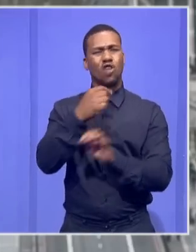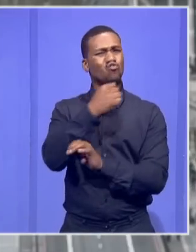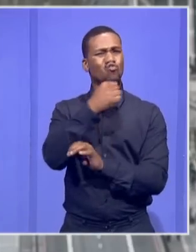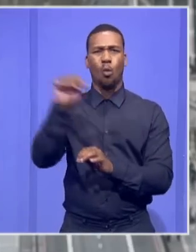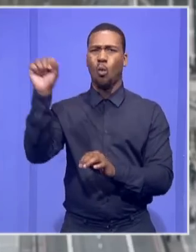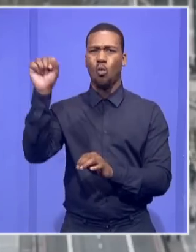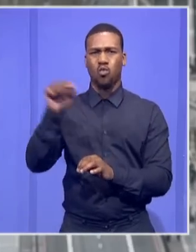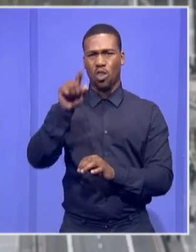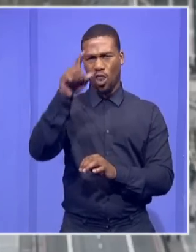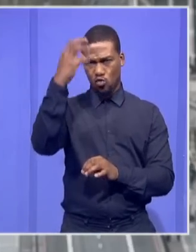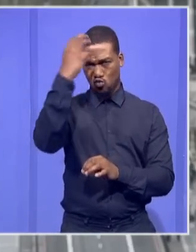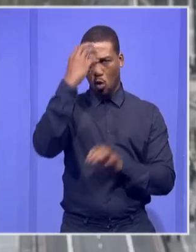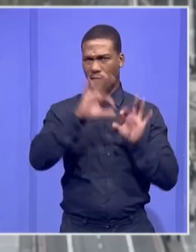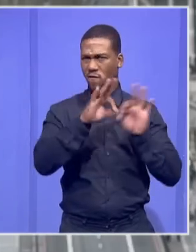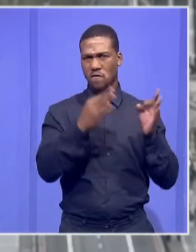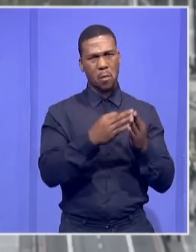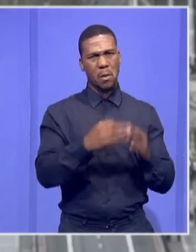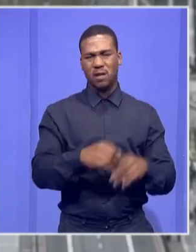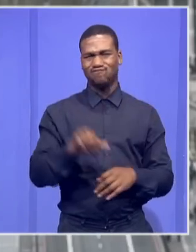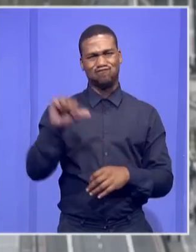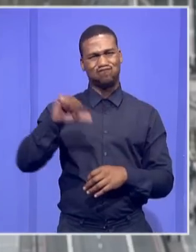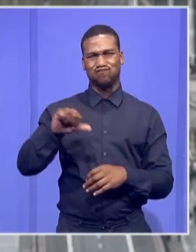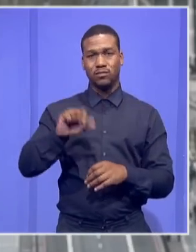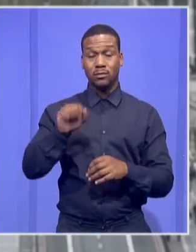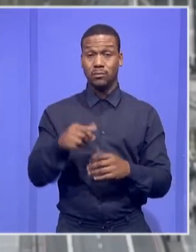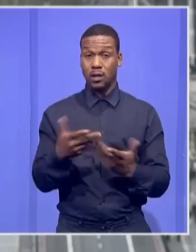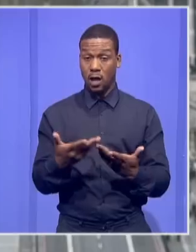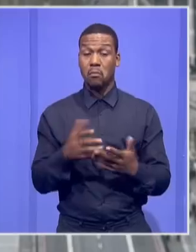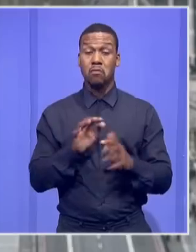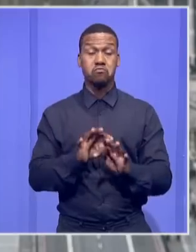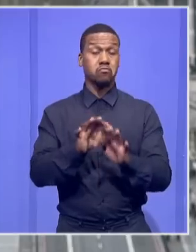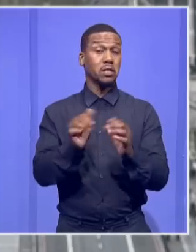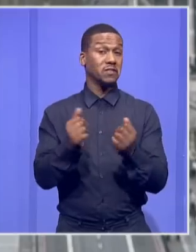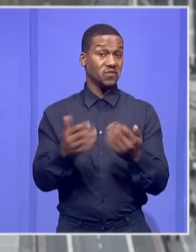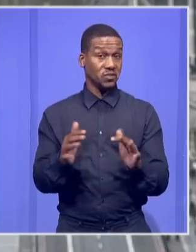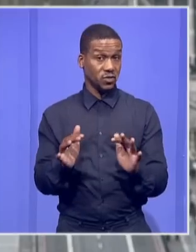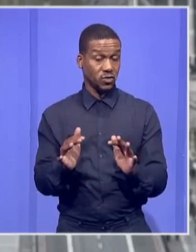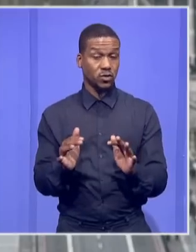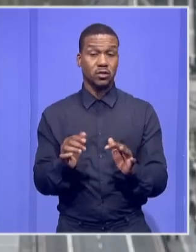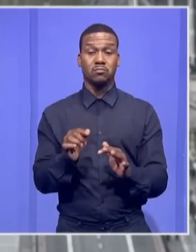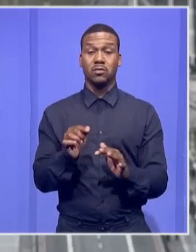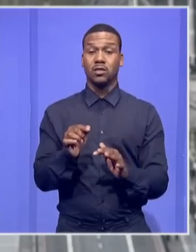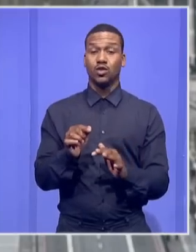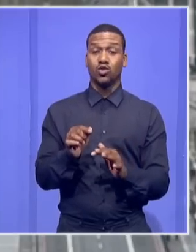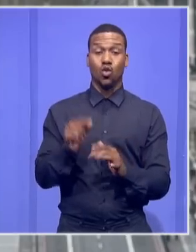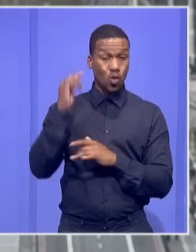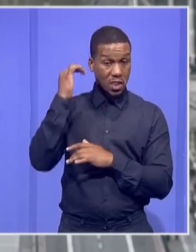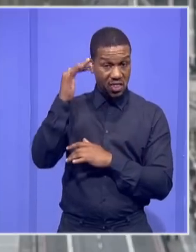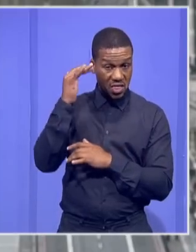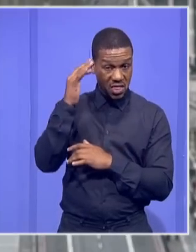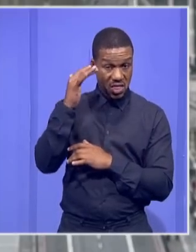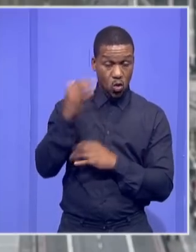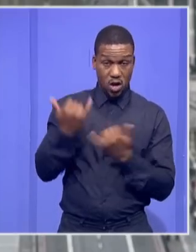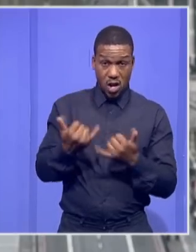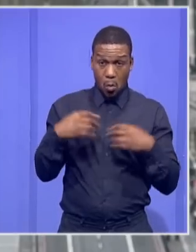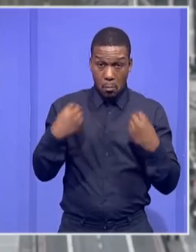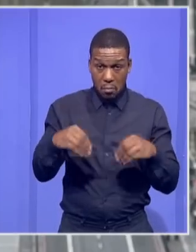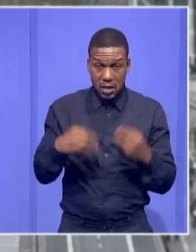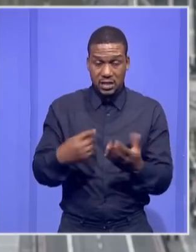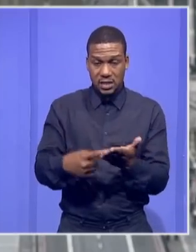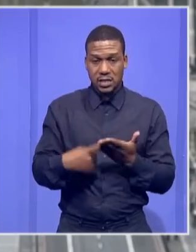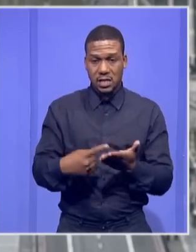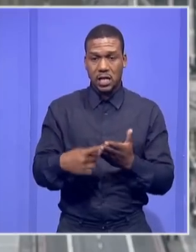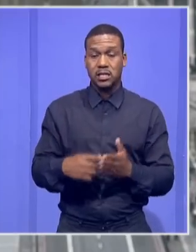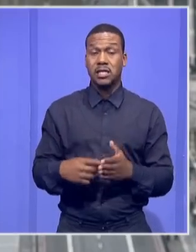chain themselves somewhere as part of a protest. That's one of the theories that's being talked about at the moment. So the police have arrested